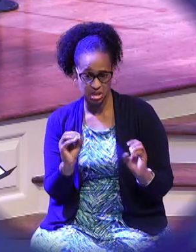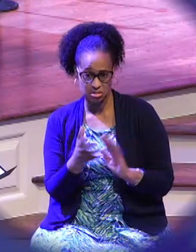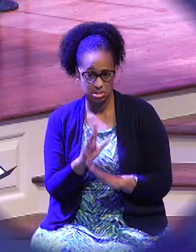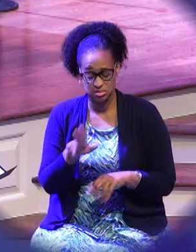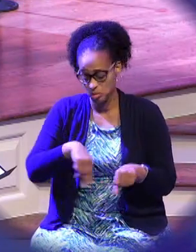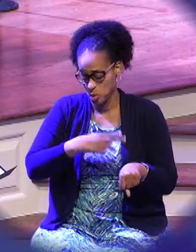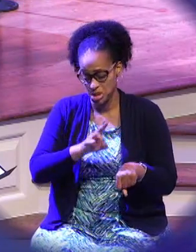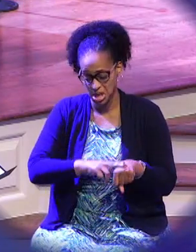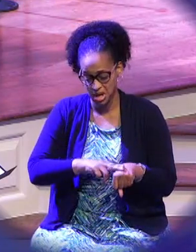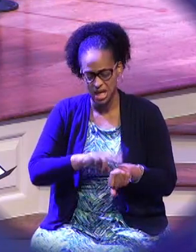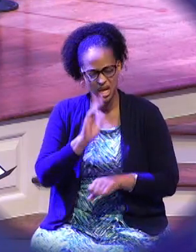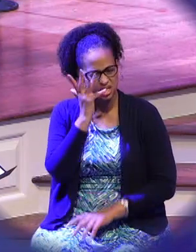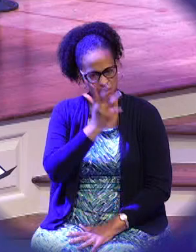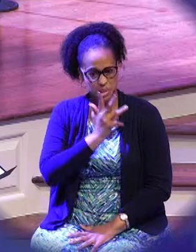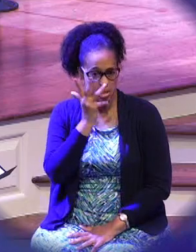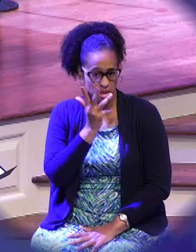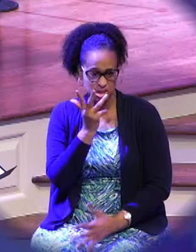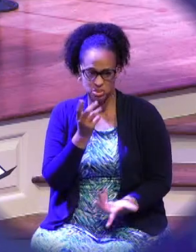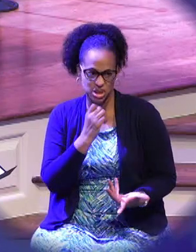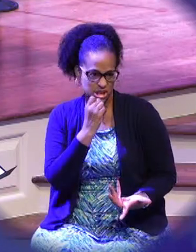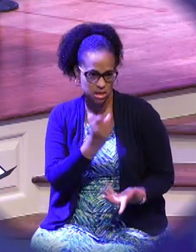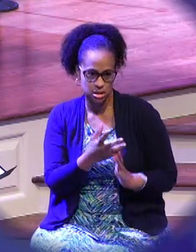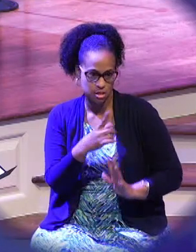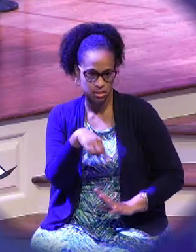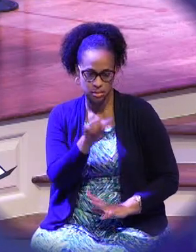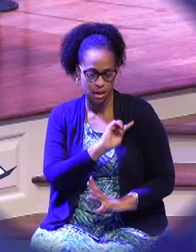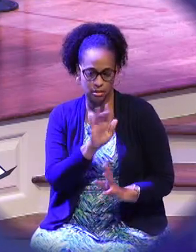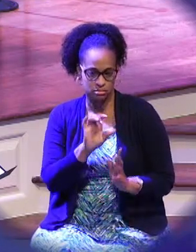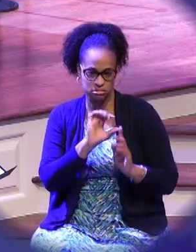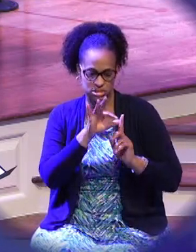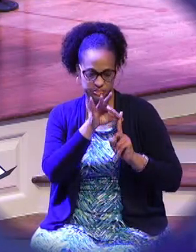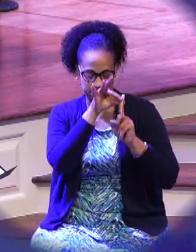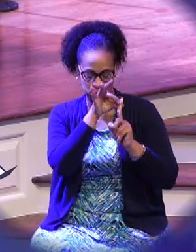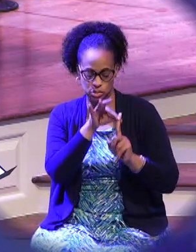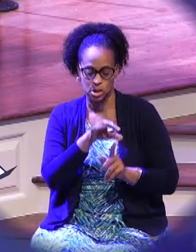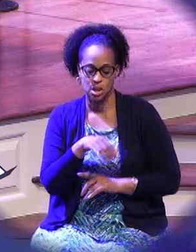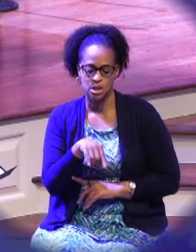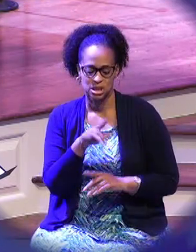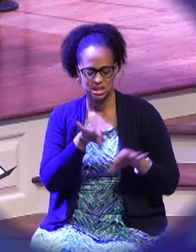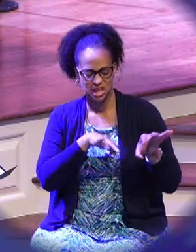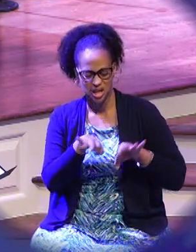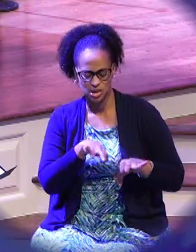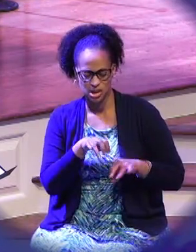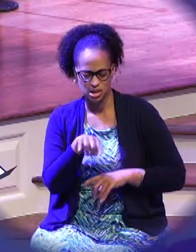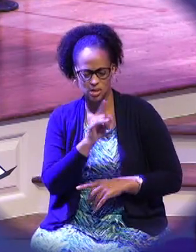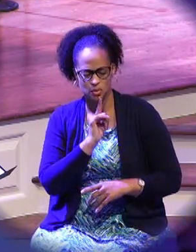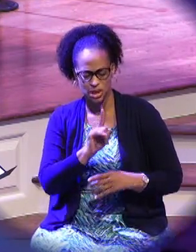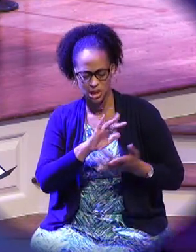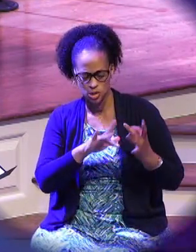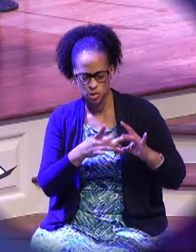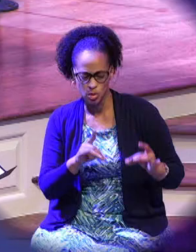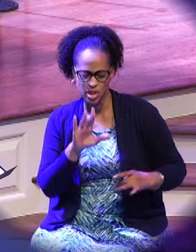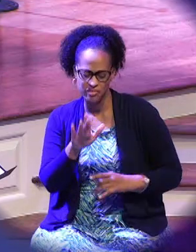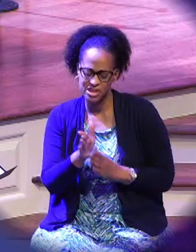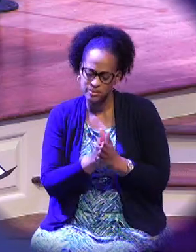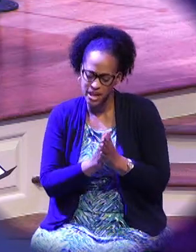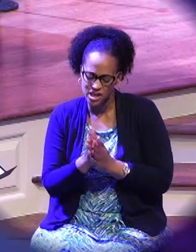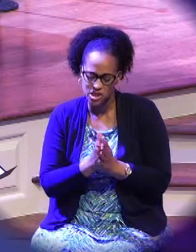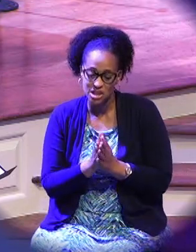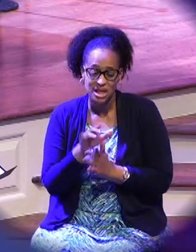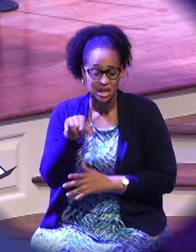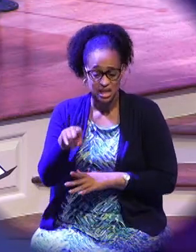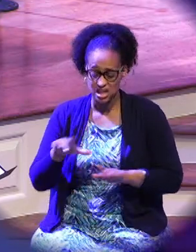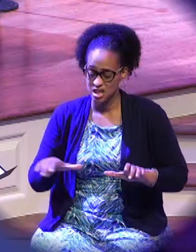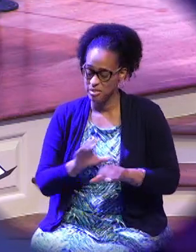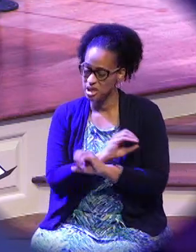ordinary. His appearance was not remarkable. And then this tells us really the story of his passion, that though he